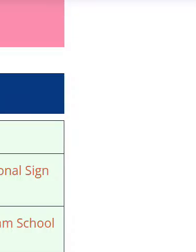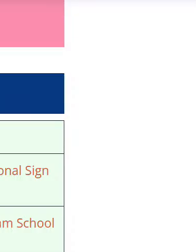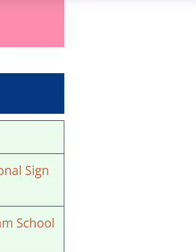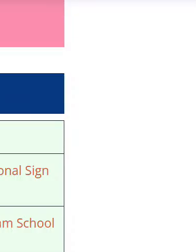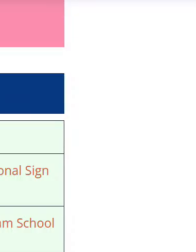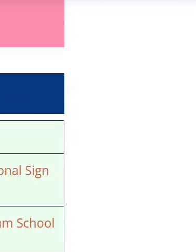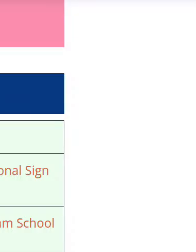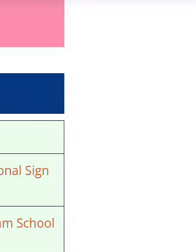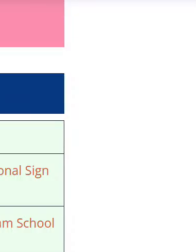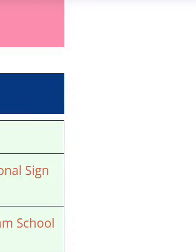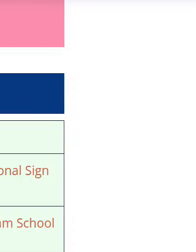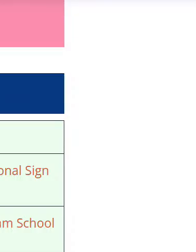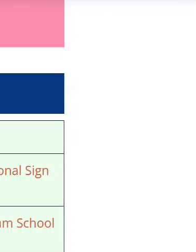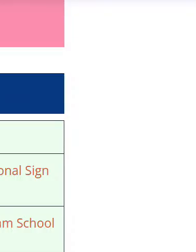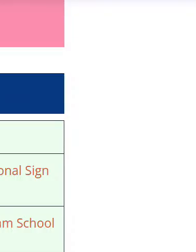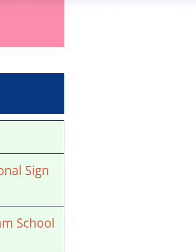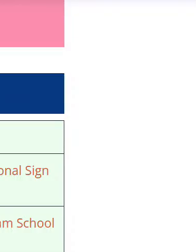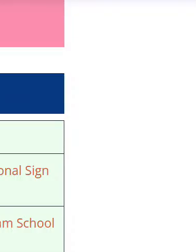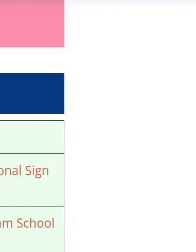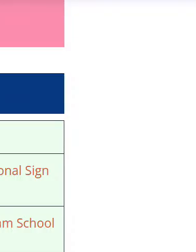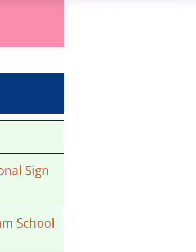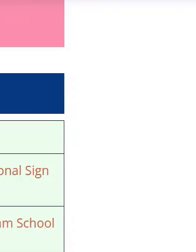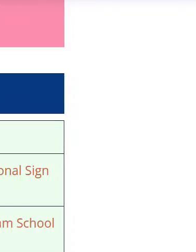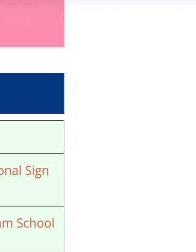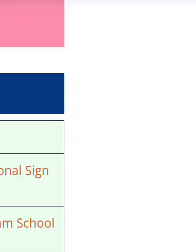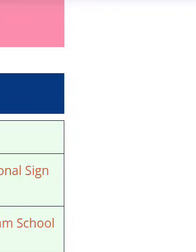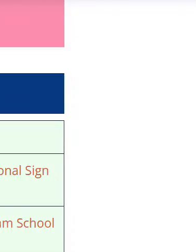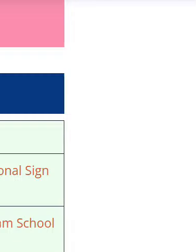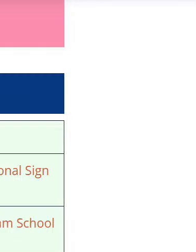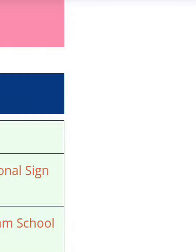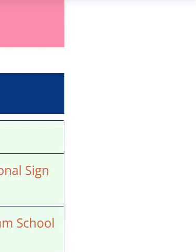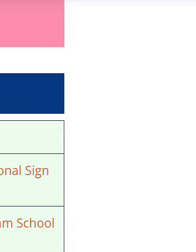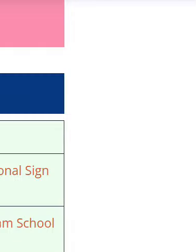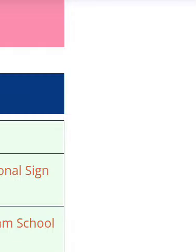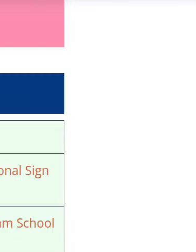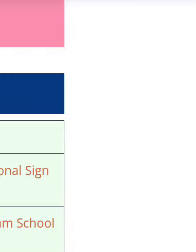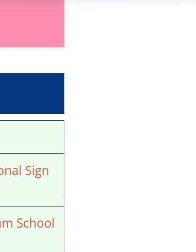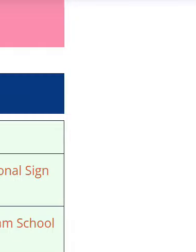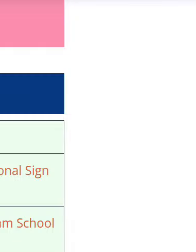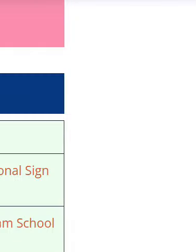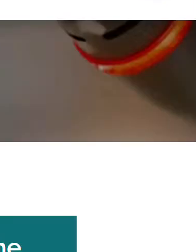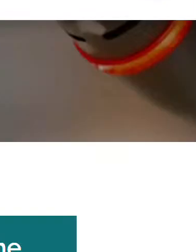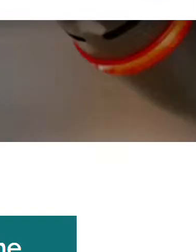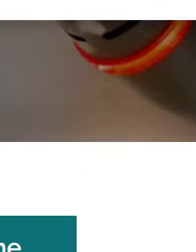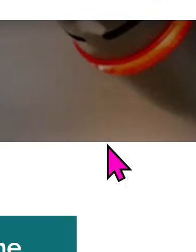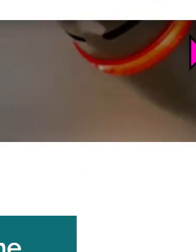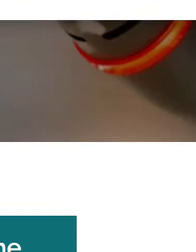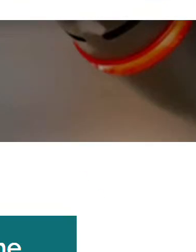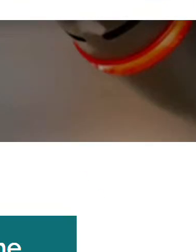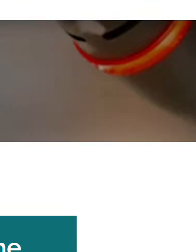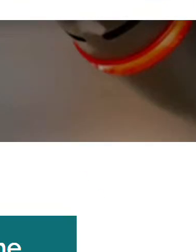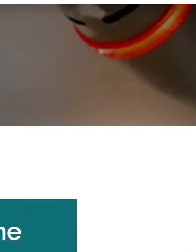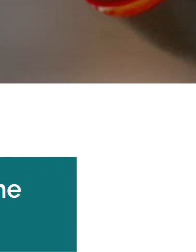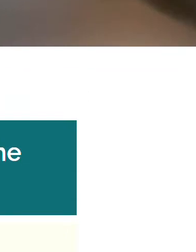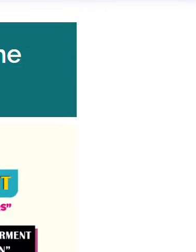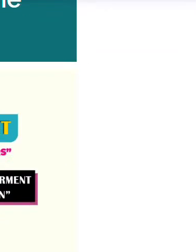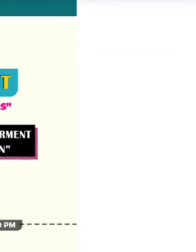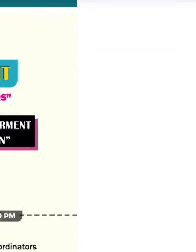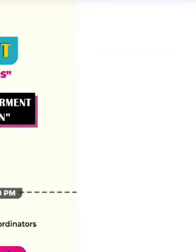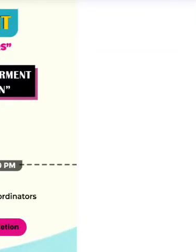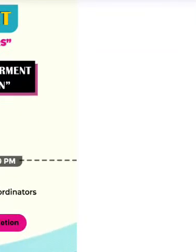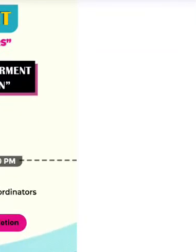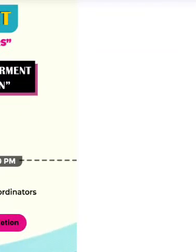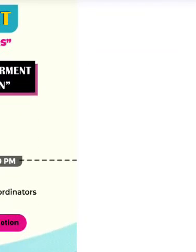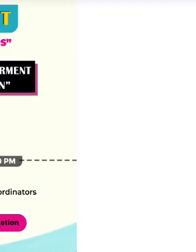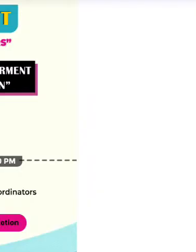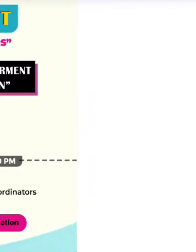activity including children with hearing impairment in the mainstream school education. It has started today from 22nd of September. It will continue till 26th. And when you